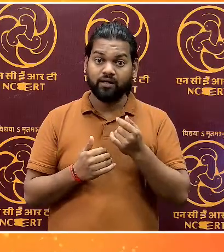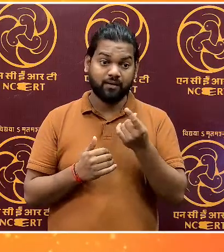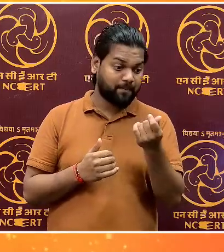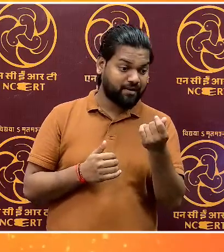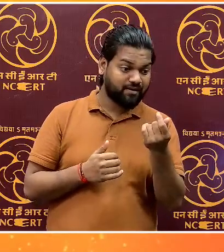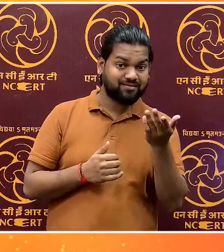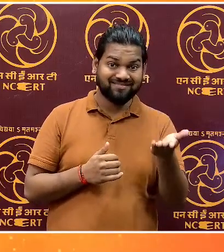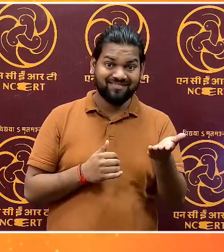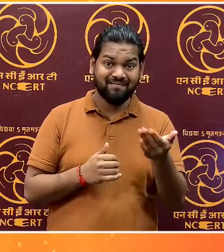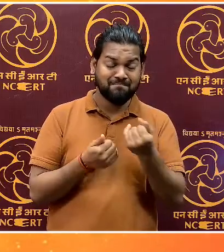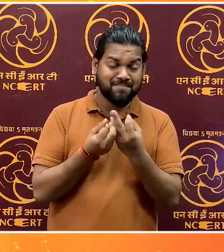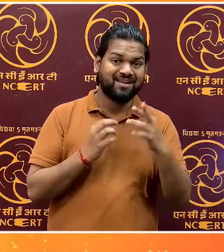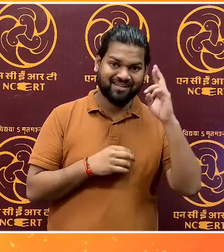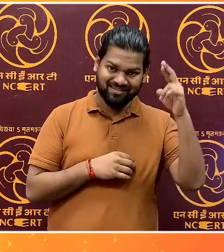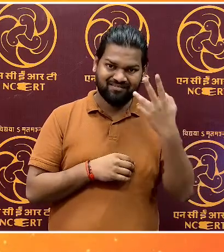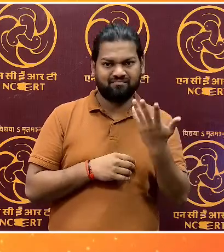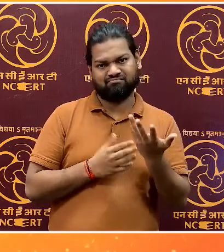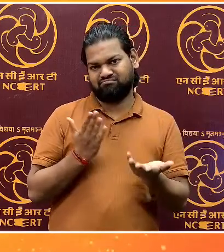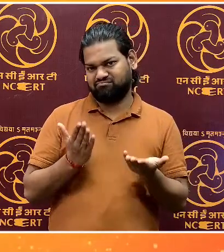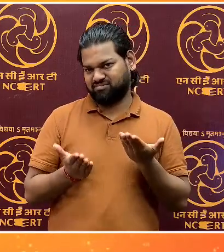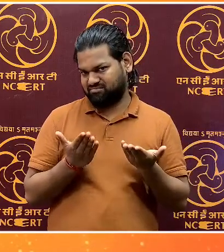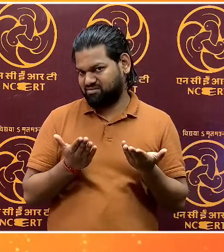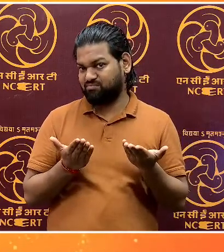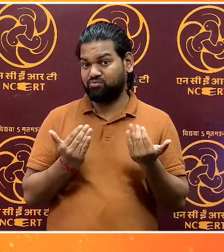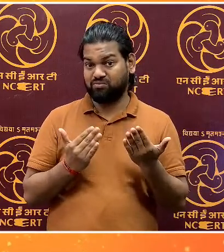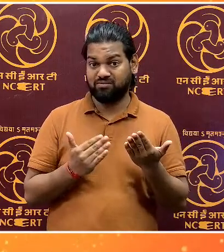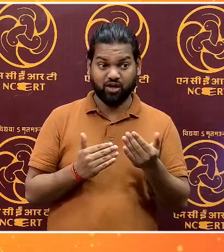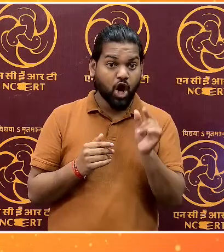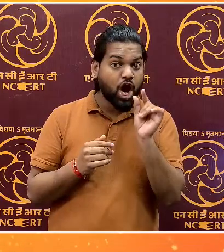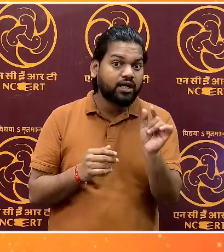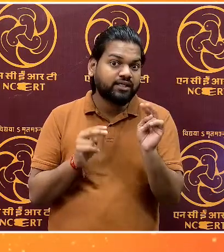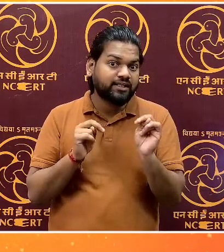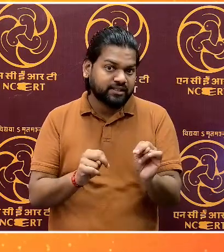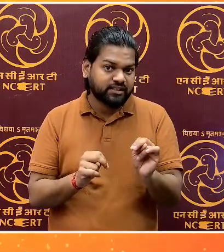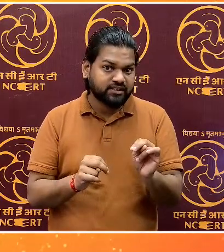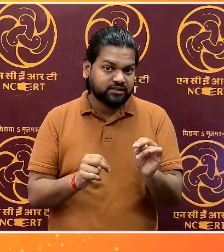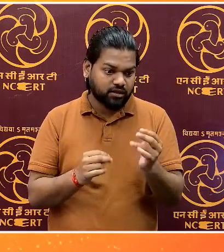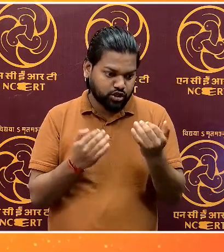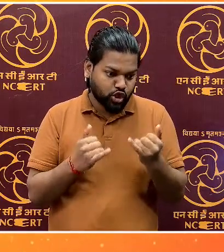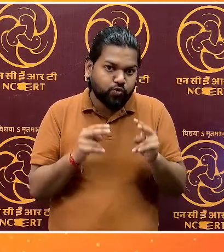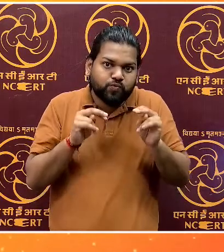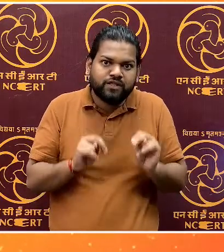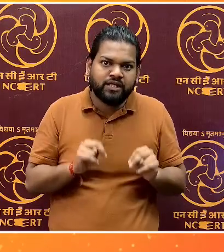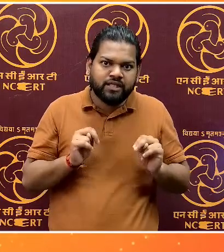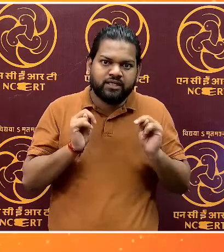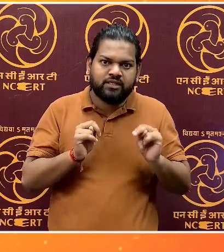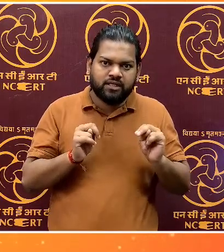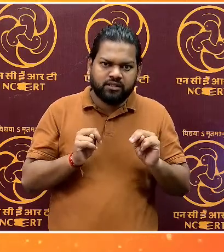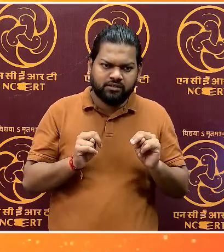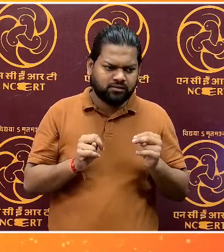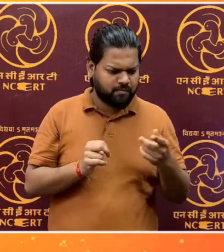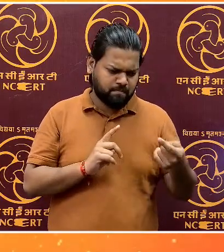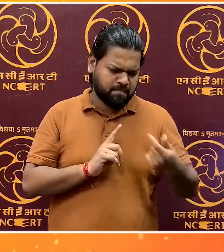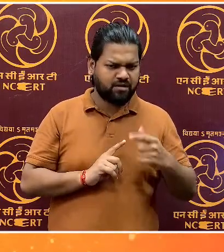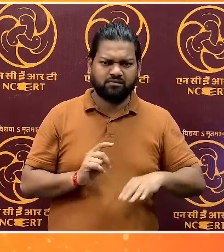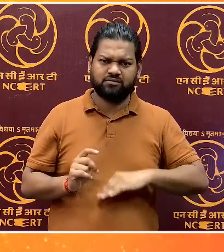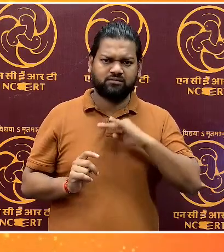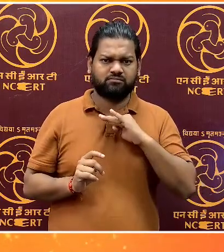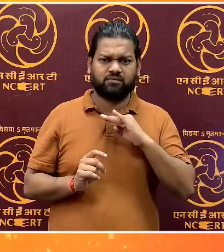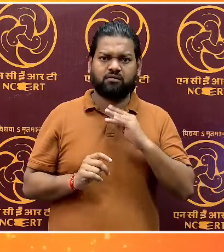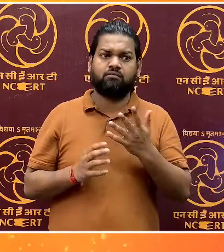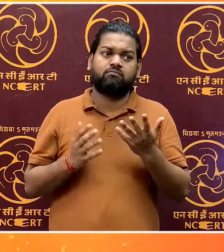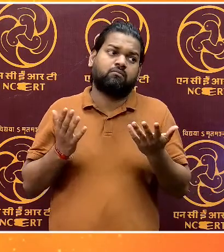of factors. It may be because of the urgency to satisfy the current needs. Right. It may be because of